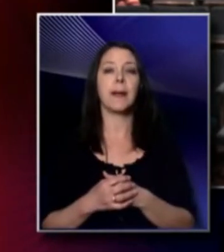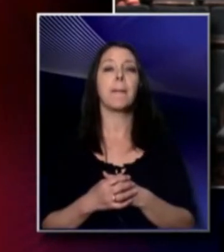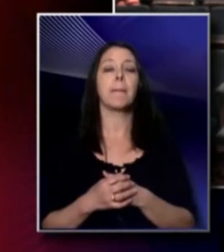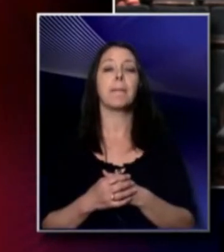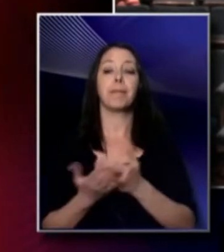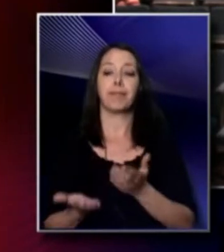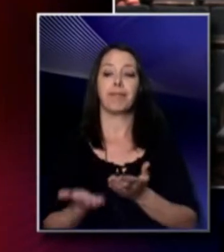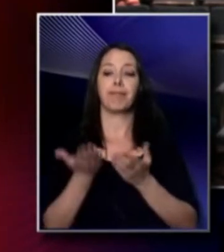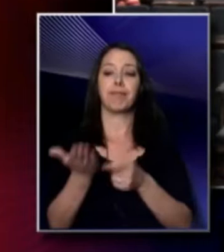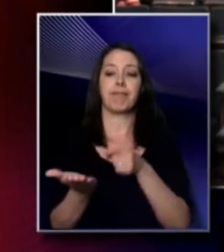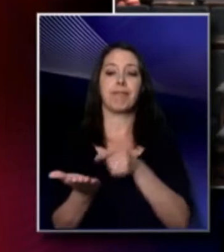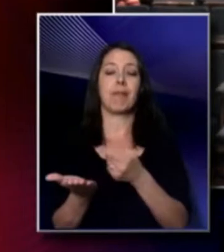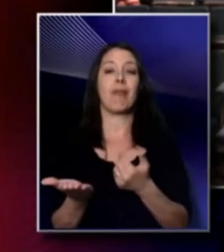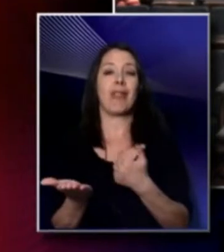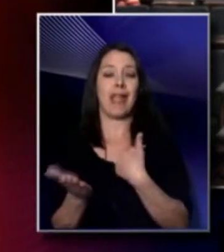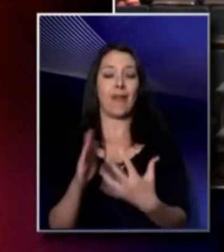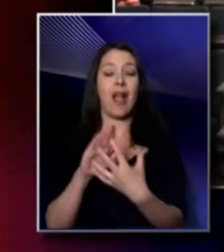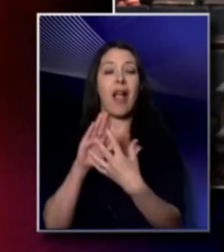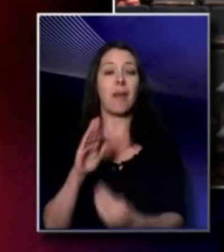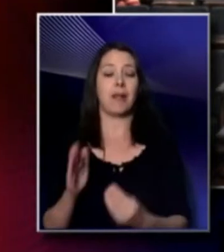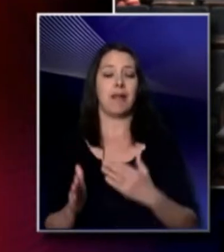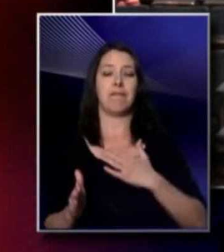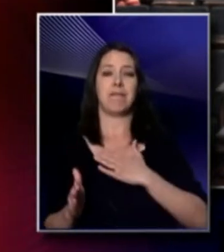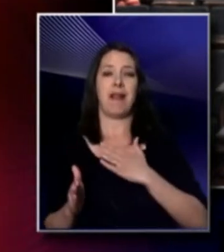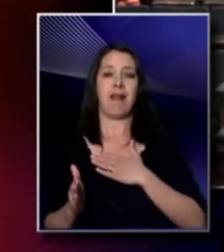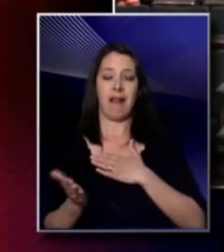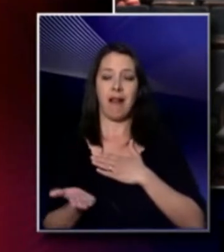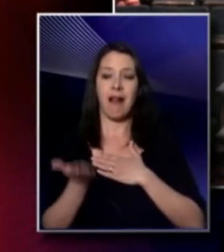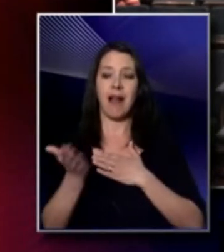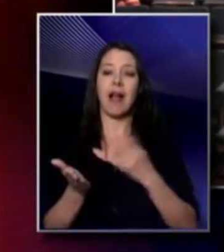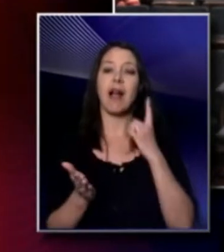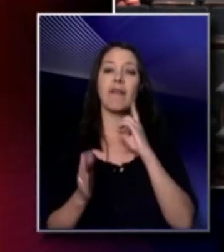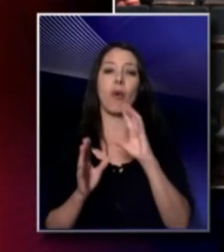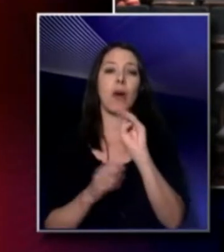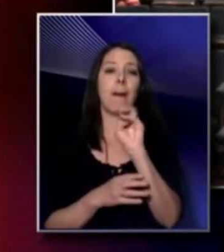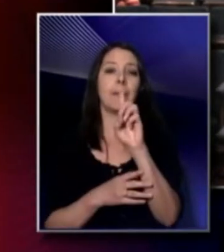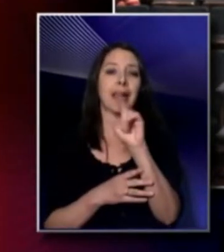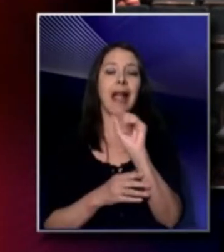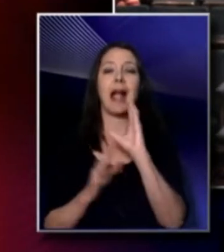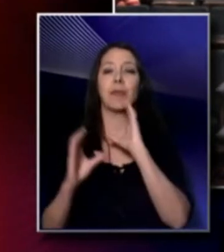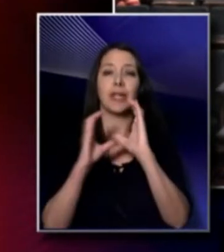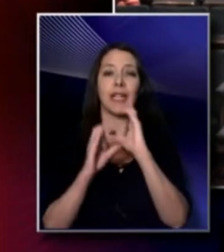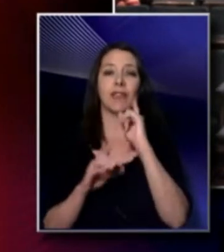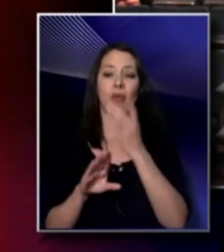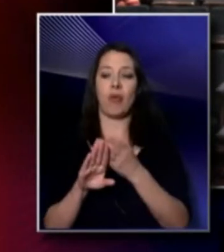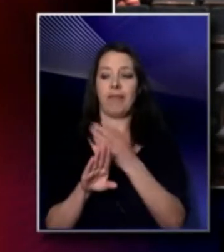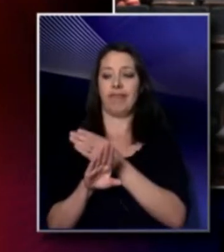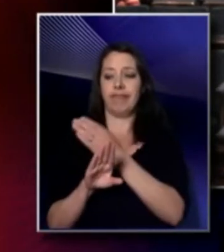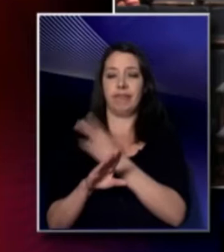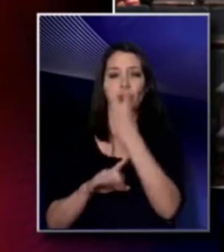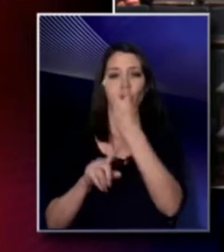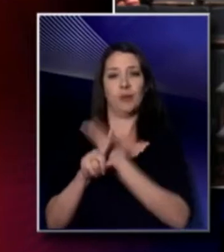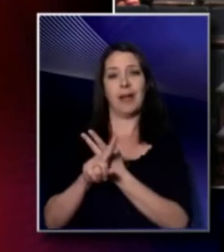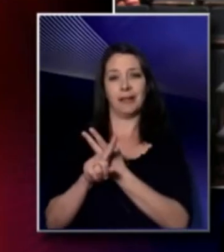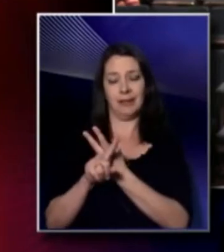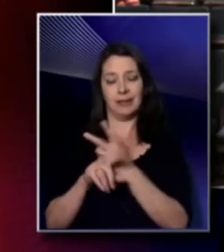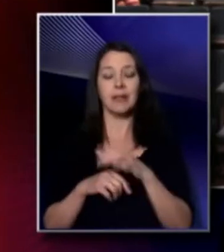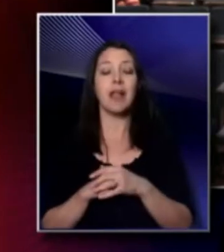Submitted before you in your board packet is a copy of my submission for Media and Communications for the prior 2 months.